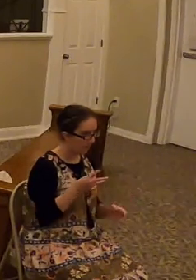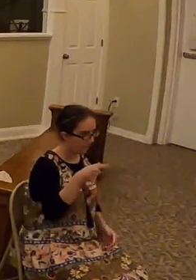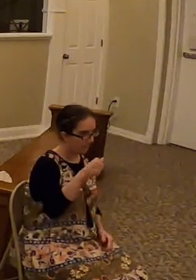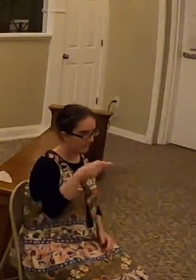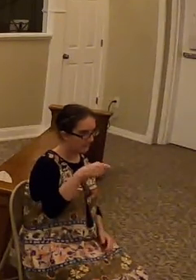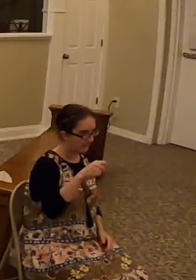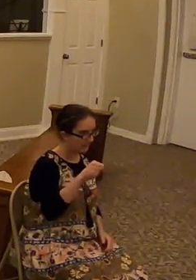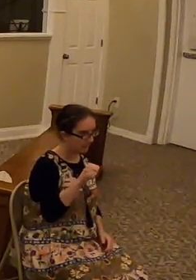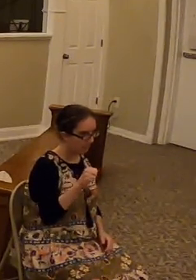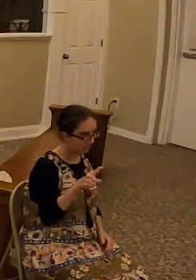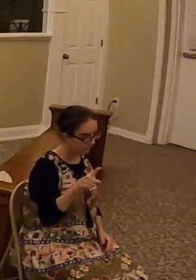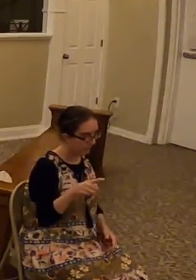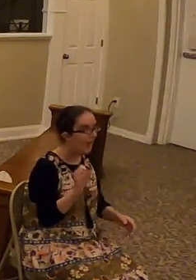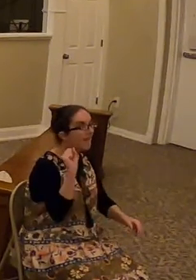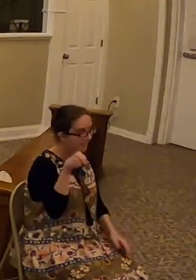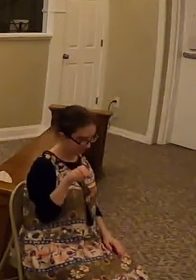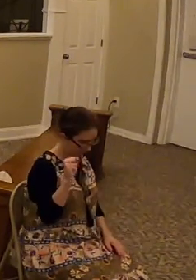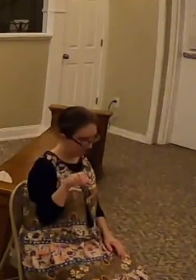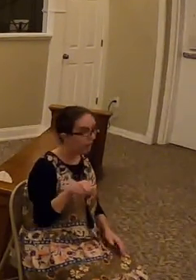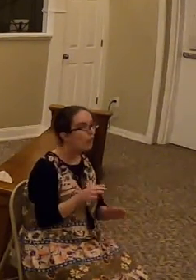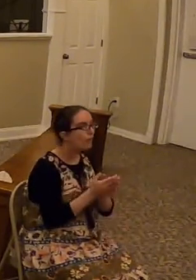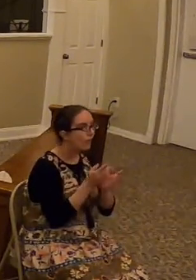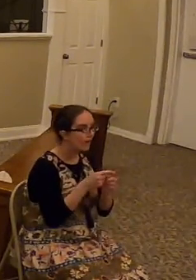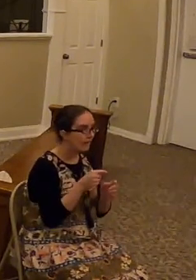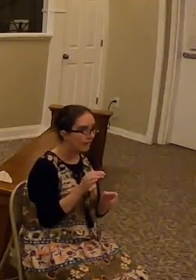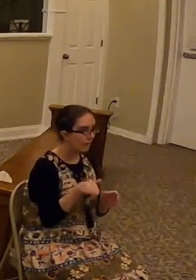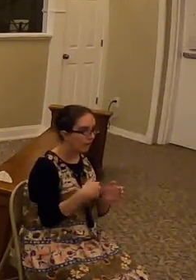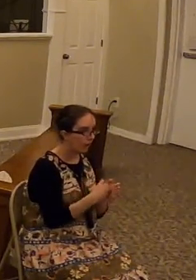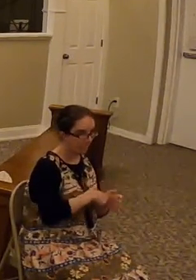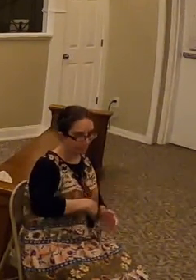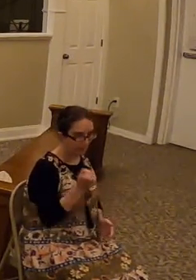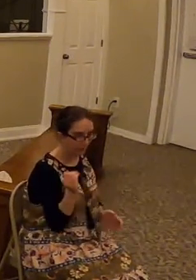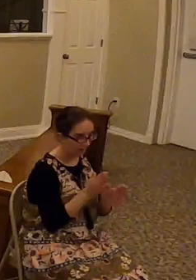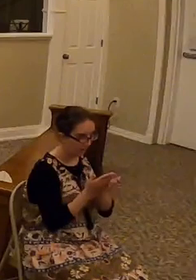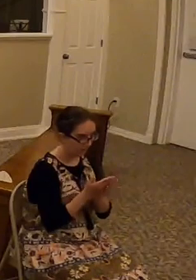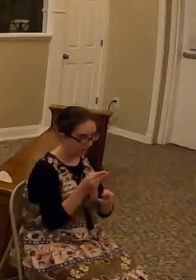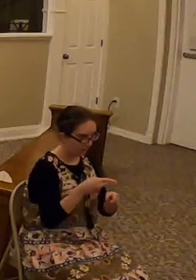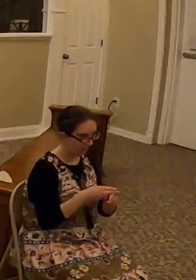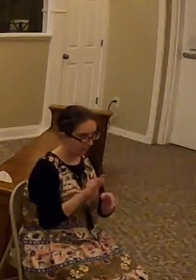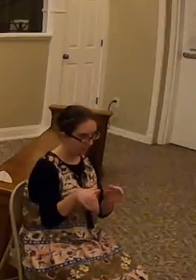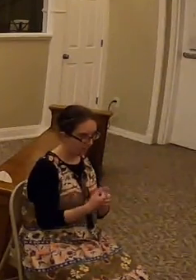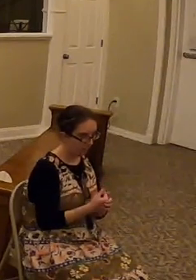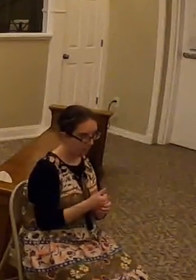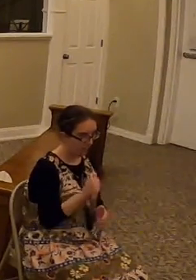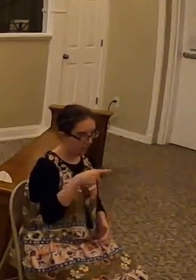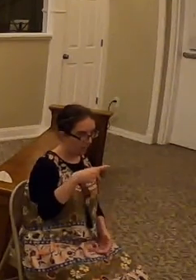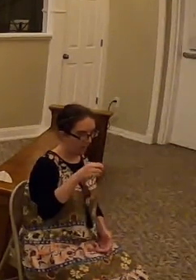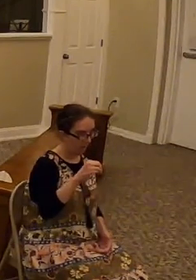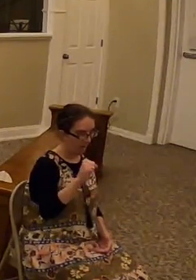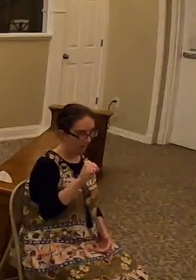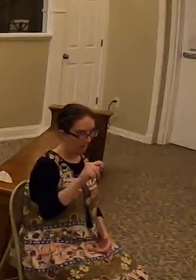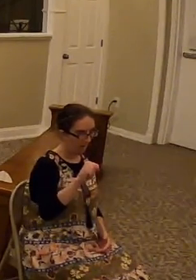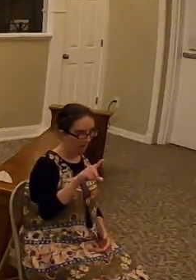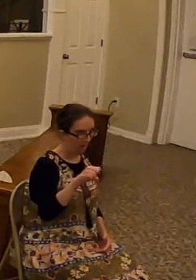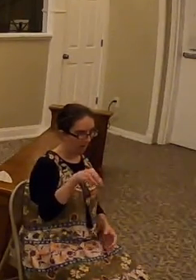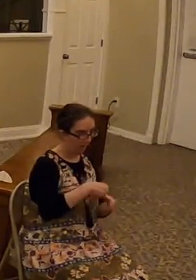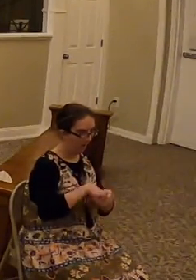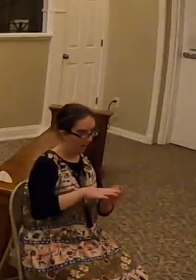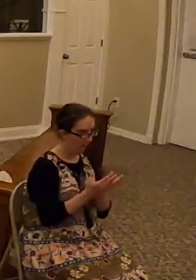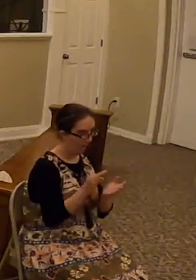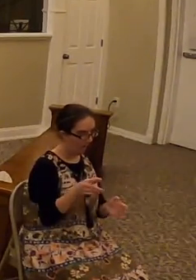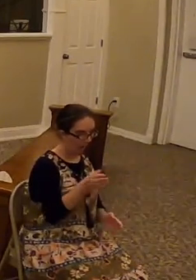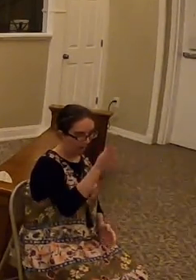apostle? Yes, he was considered an apostle. I just read it to you. All these others that I read you their names, they were all considered apostles. Amen. In the Word of